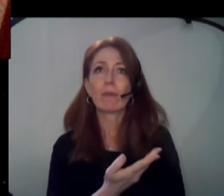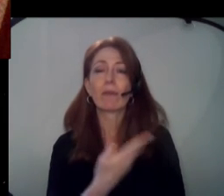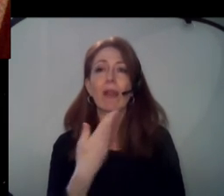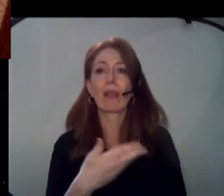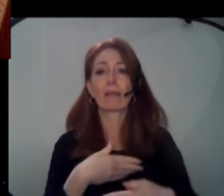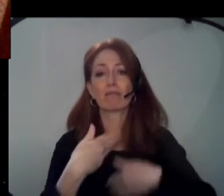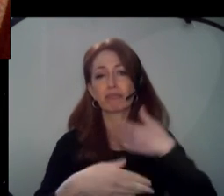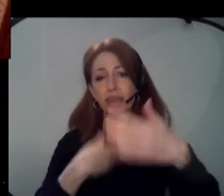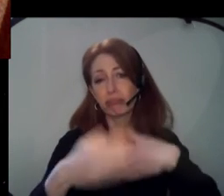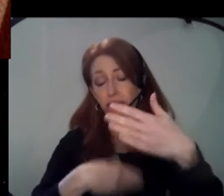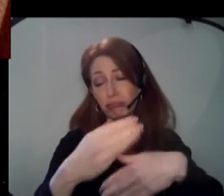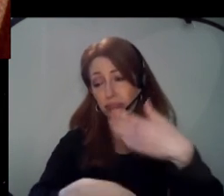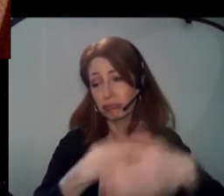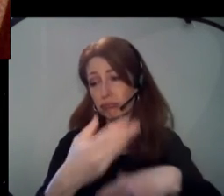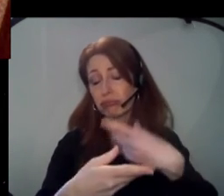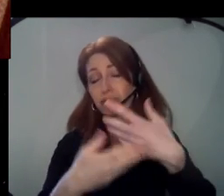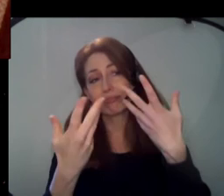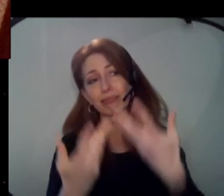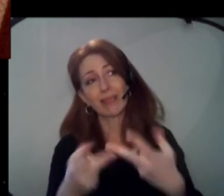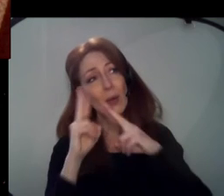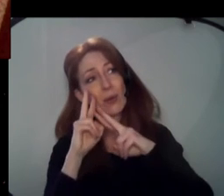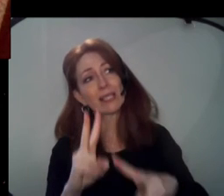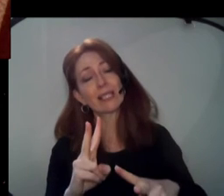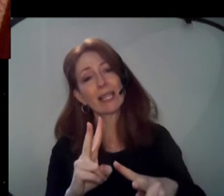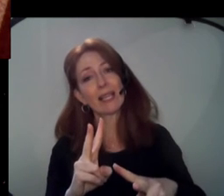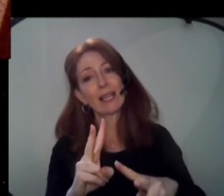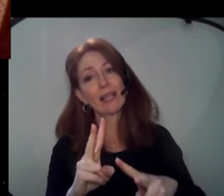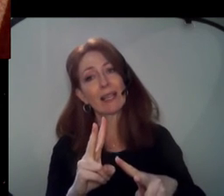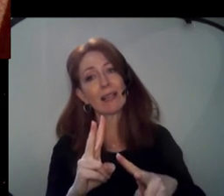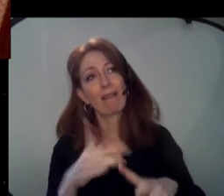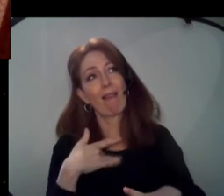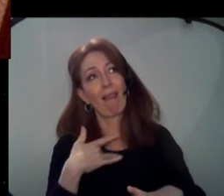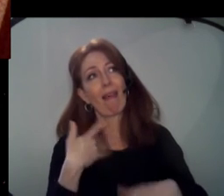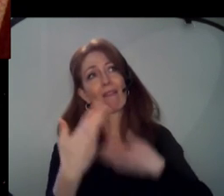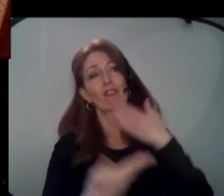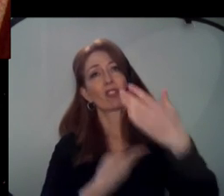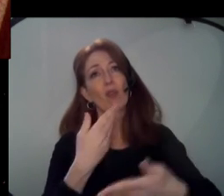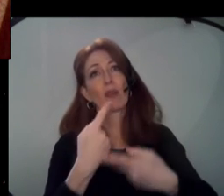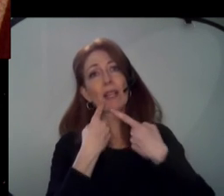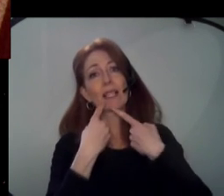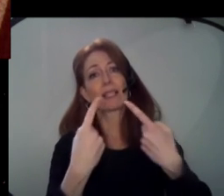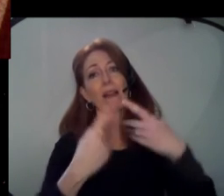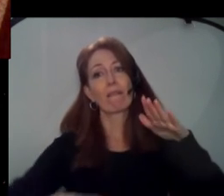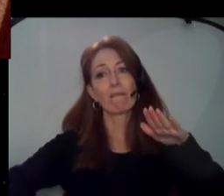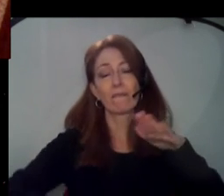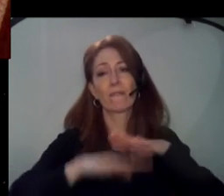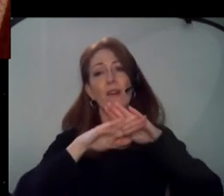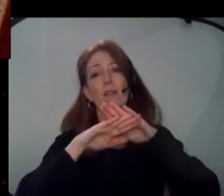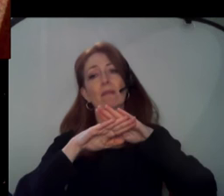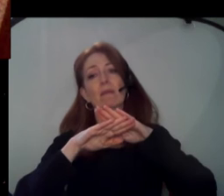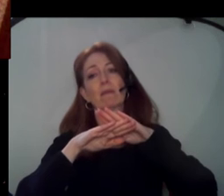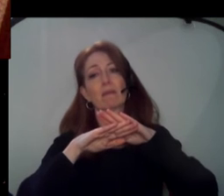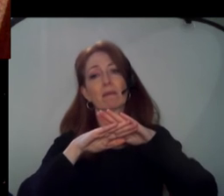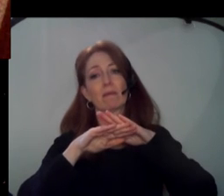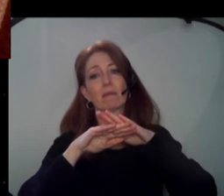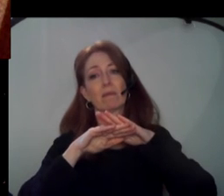where we see her her life story mentioned sort of almost entirely through the story